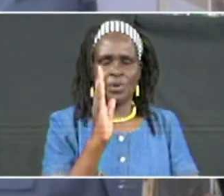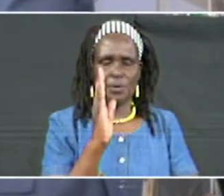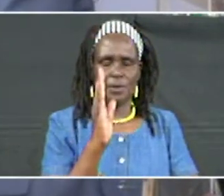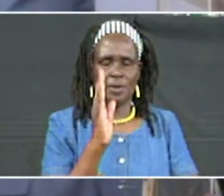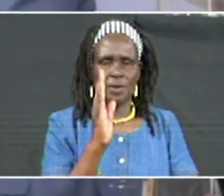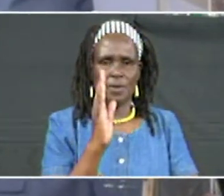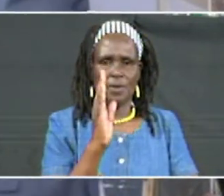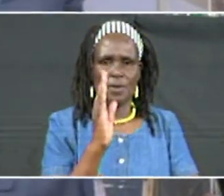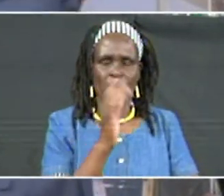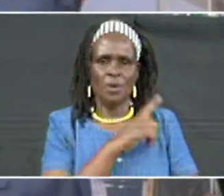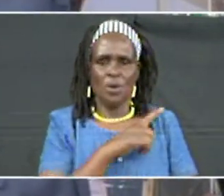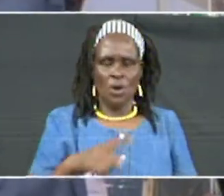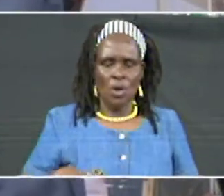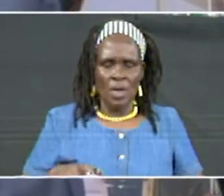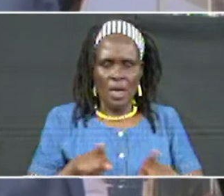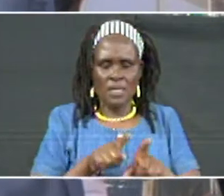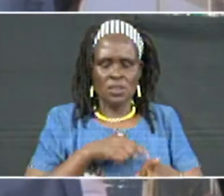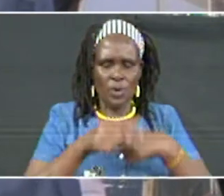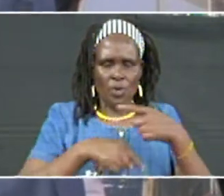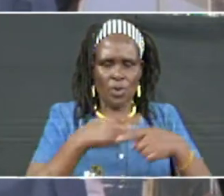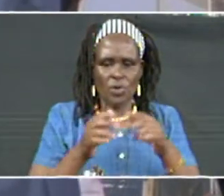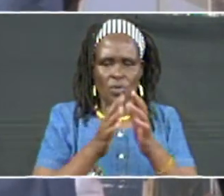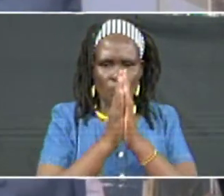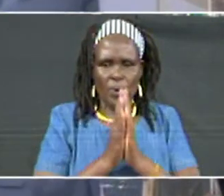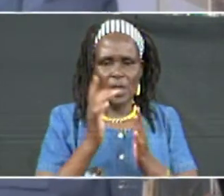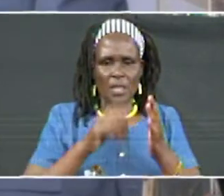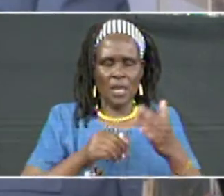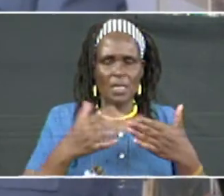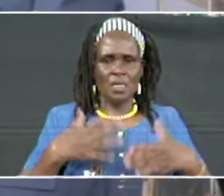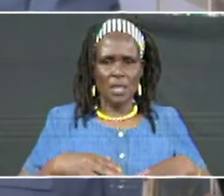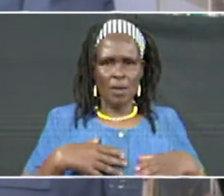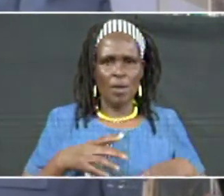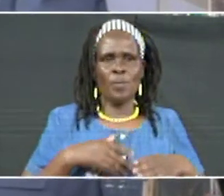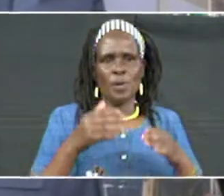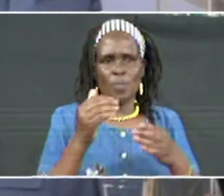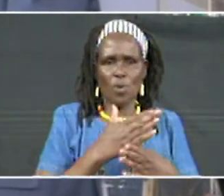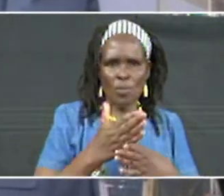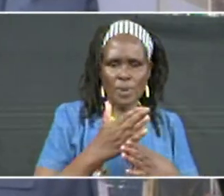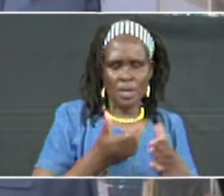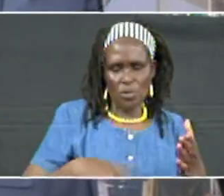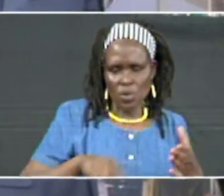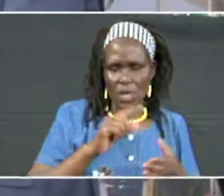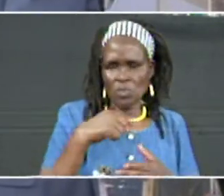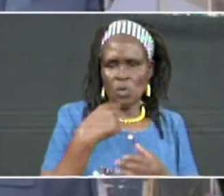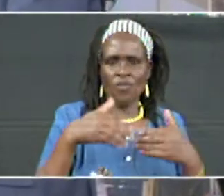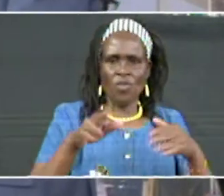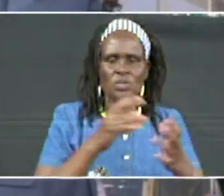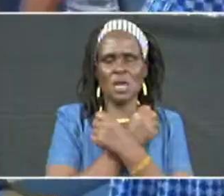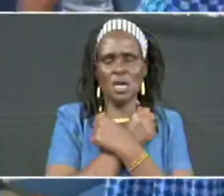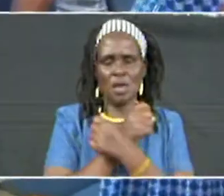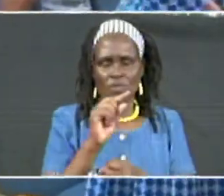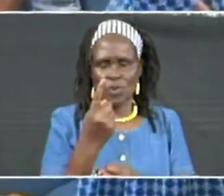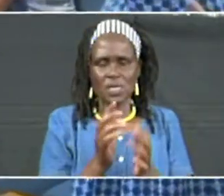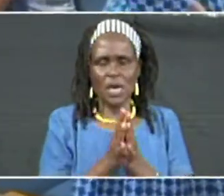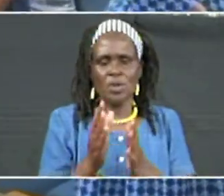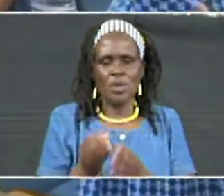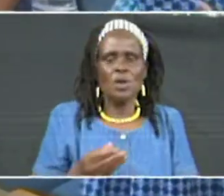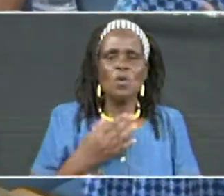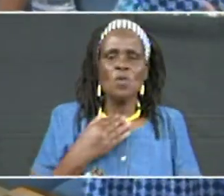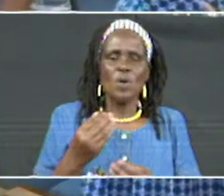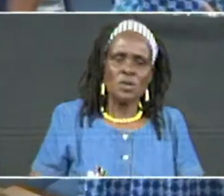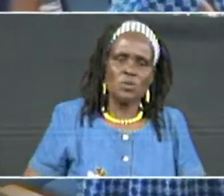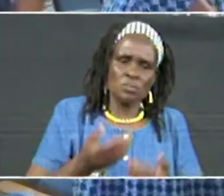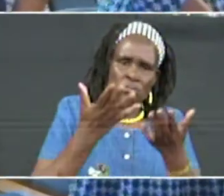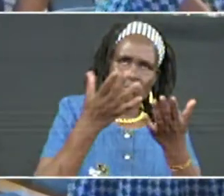Lord, as we continue to pray, there are those in our midst as well who have lost their loved ones. And we want to commit them to you, for you are the God